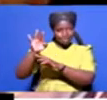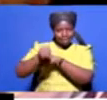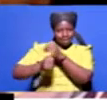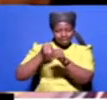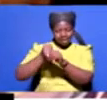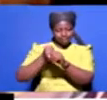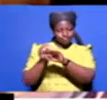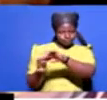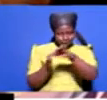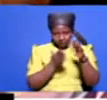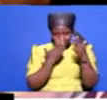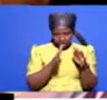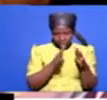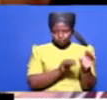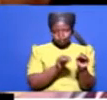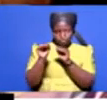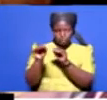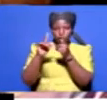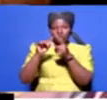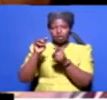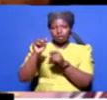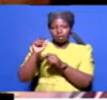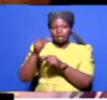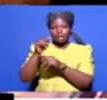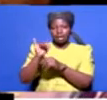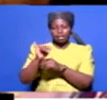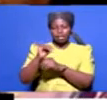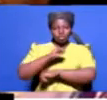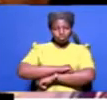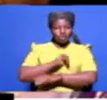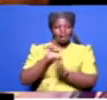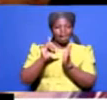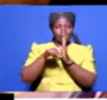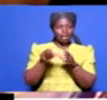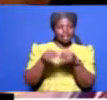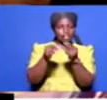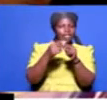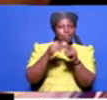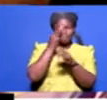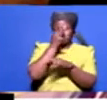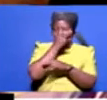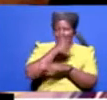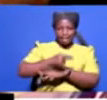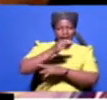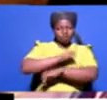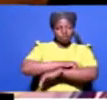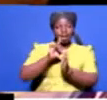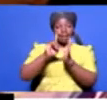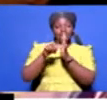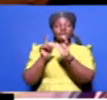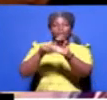School, later named Nyeri High School, before joining the Mangu High School,